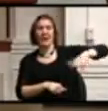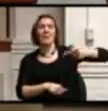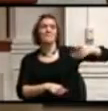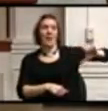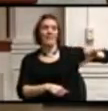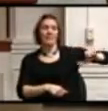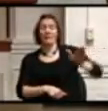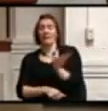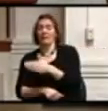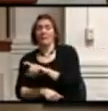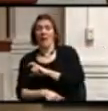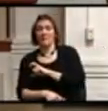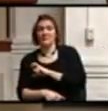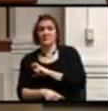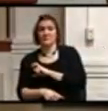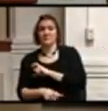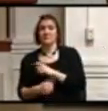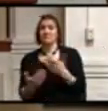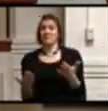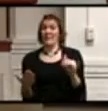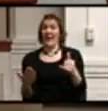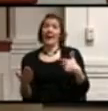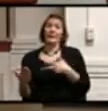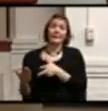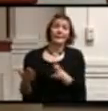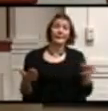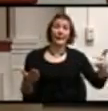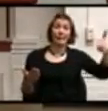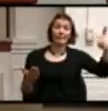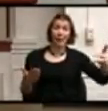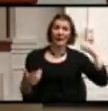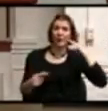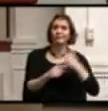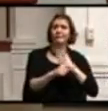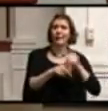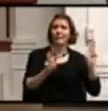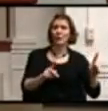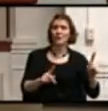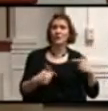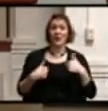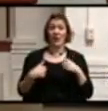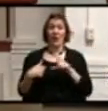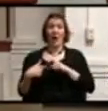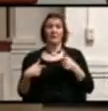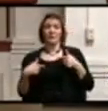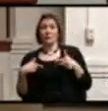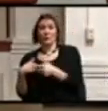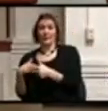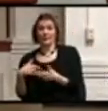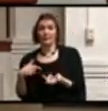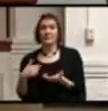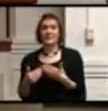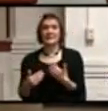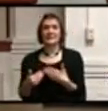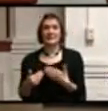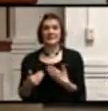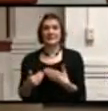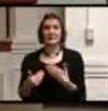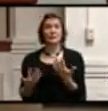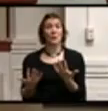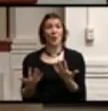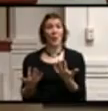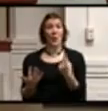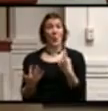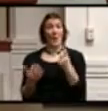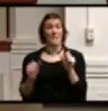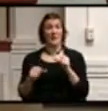in and turning left, back up and go out this way, back up and go out that way, and the only place that they would really